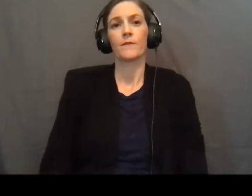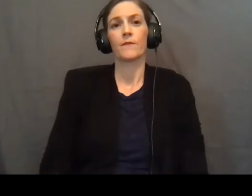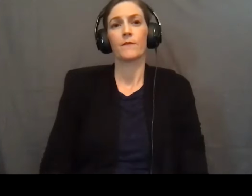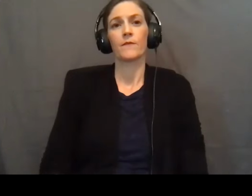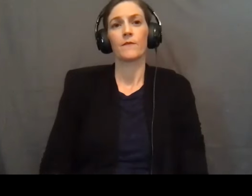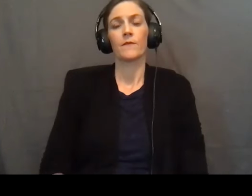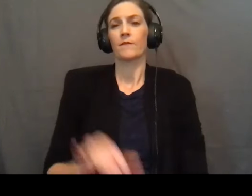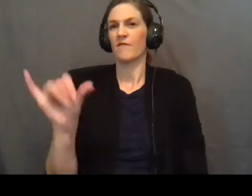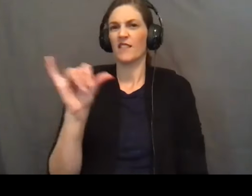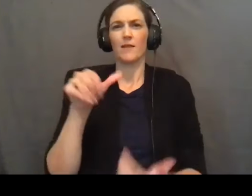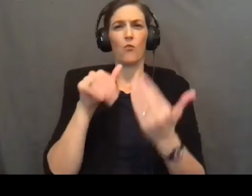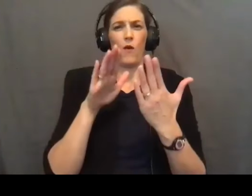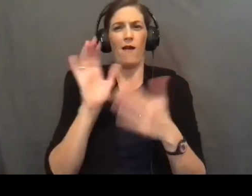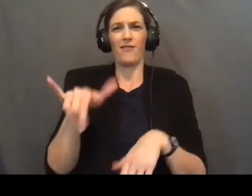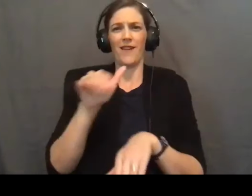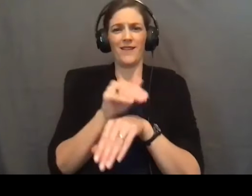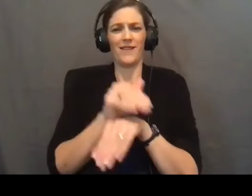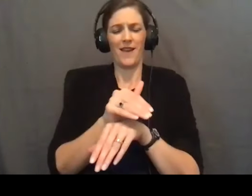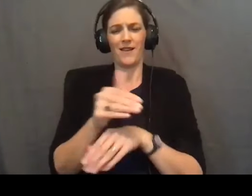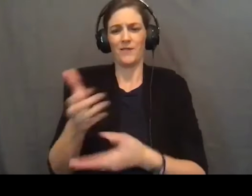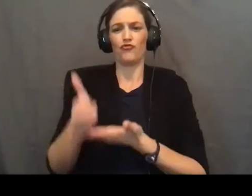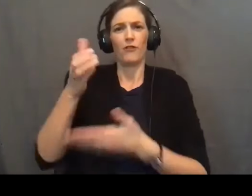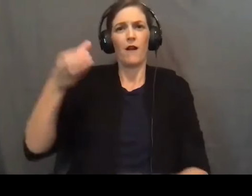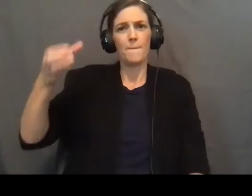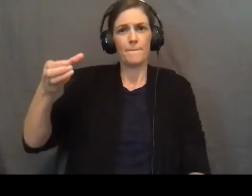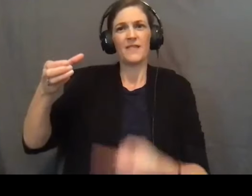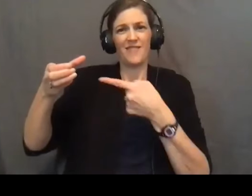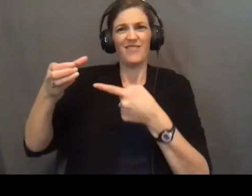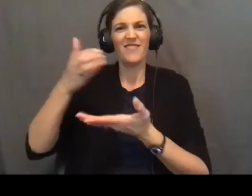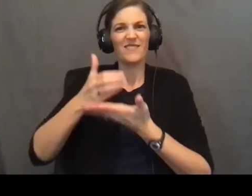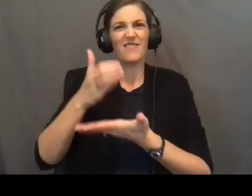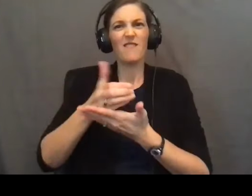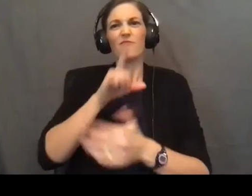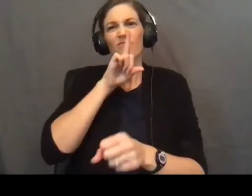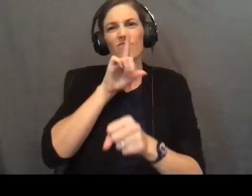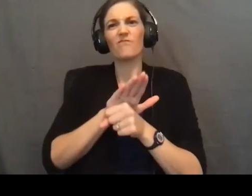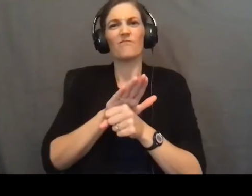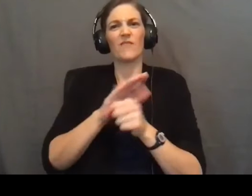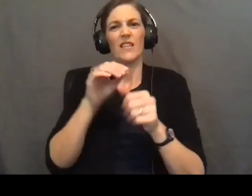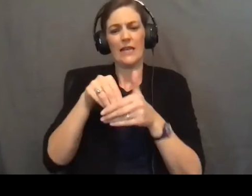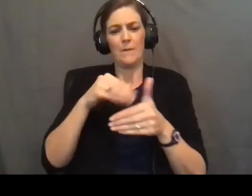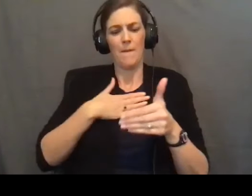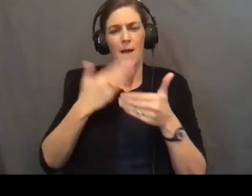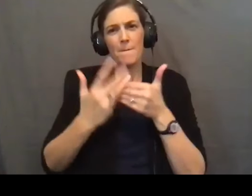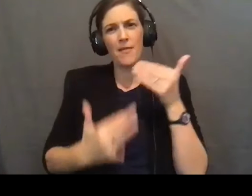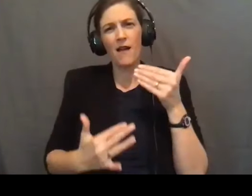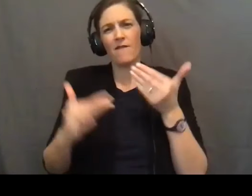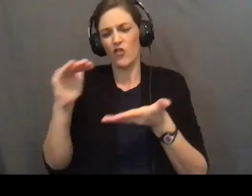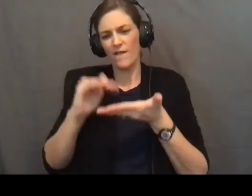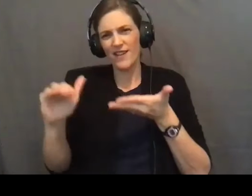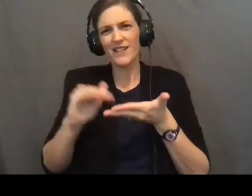In the same way on that night He took the cup And he said This cup Is a covenant in my blood For the forgiveness